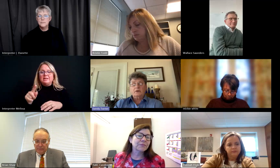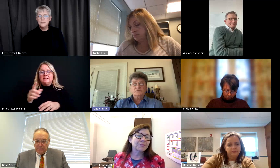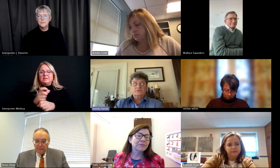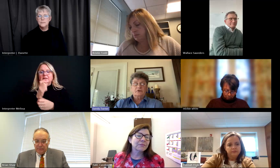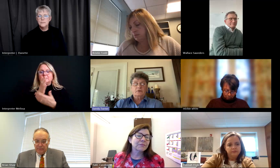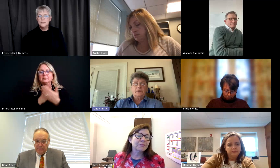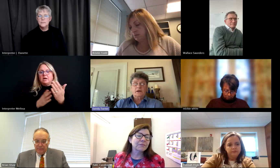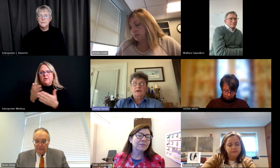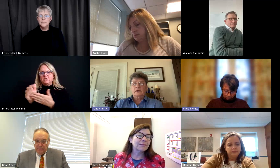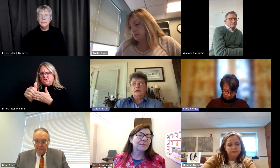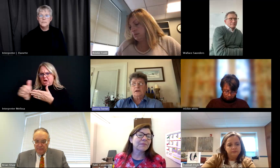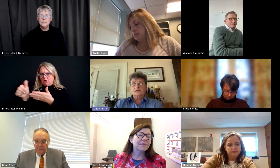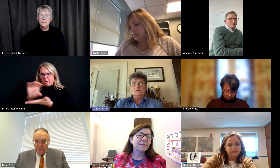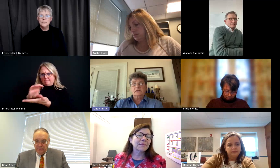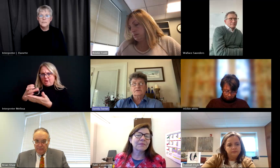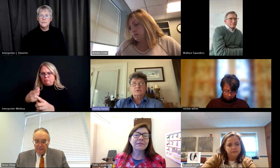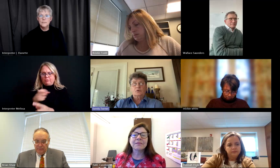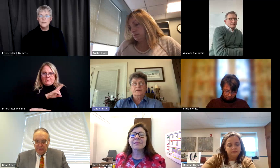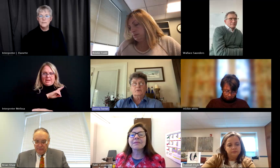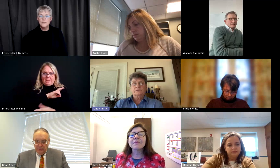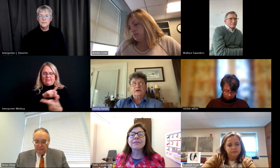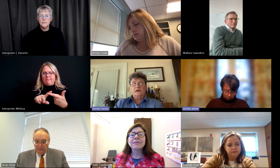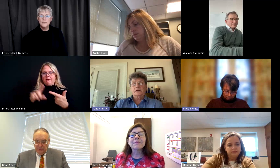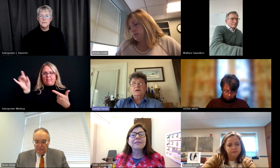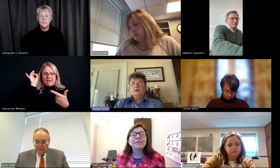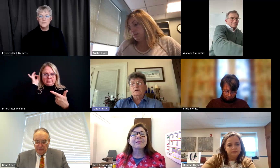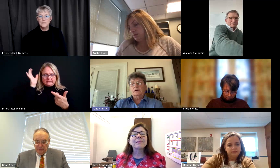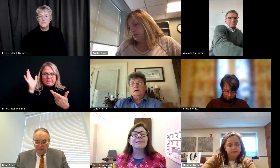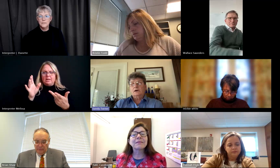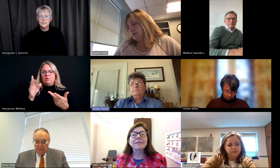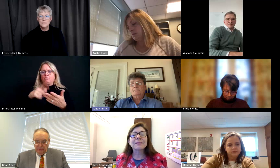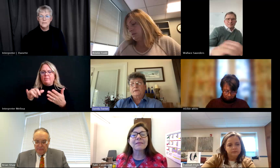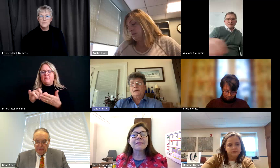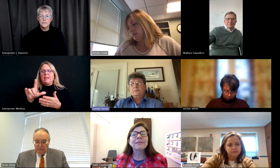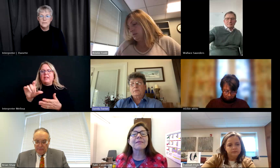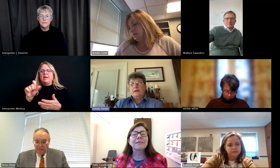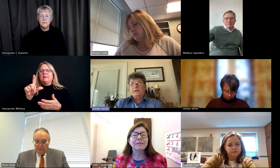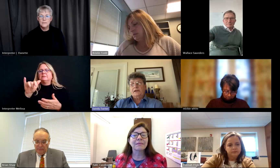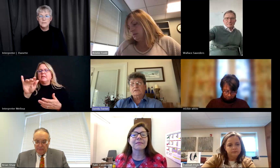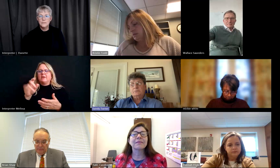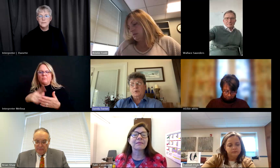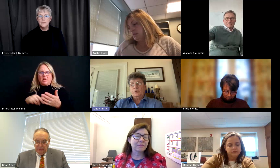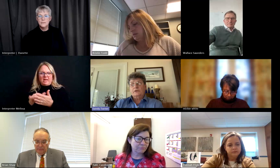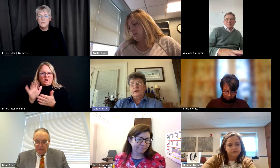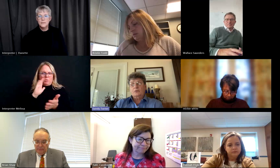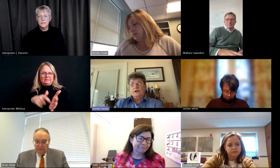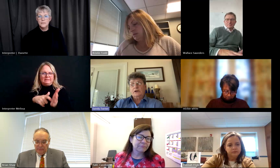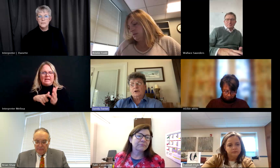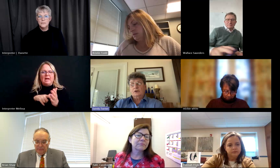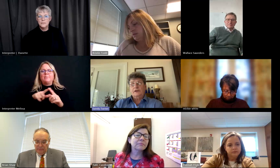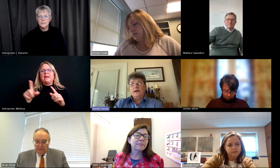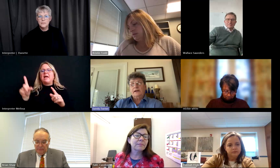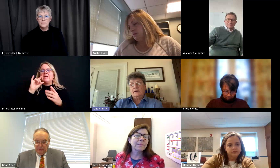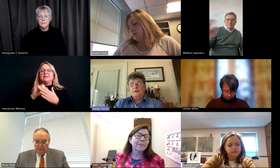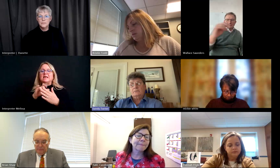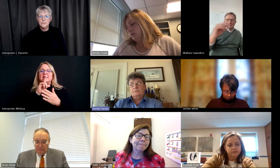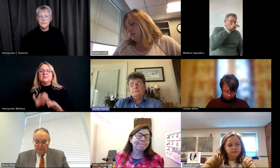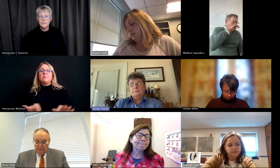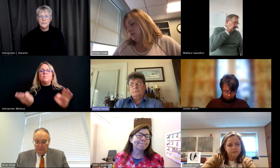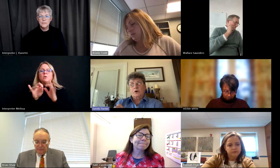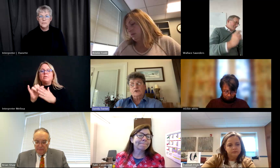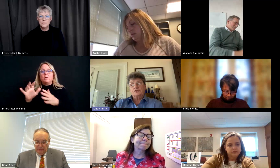dollar amounts from Hannah and Leslie as to what that would take. But I think it's important that we include that